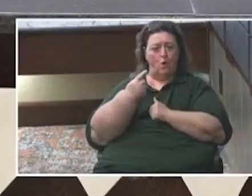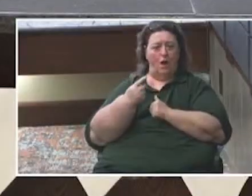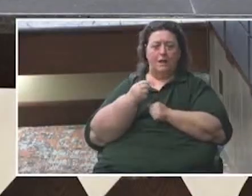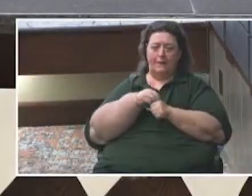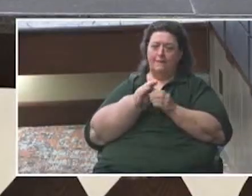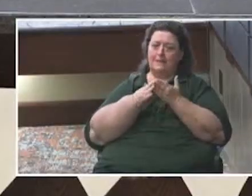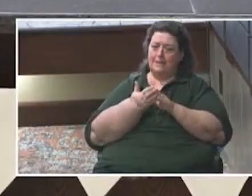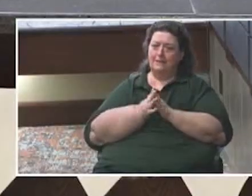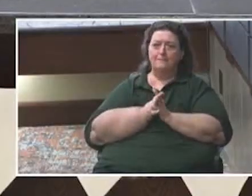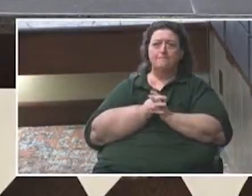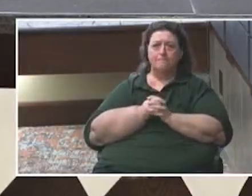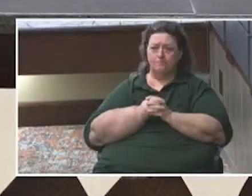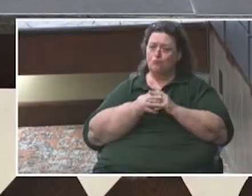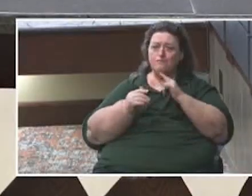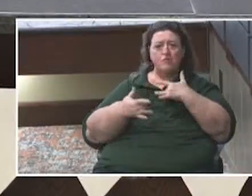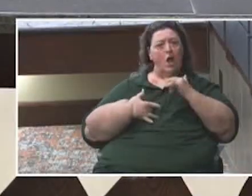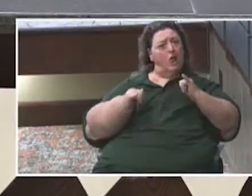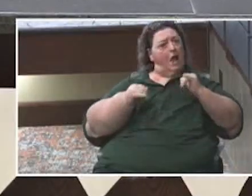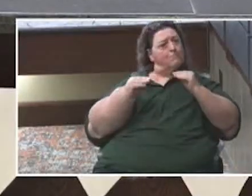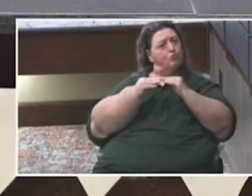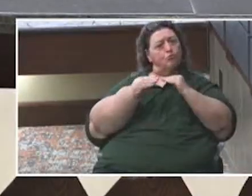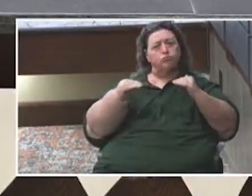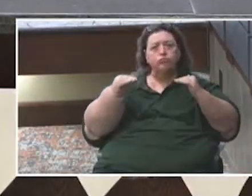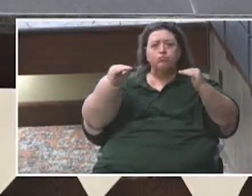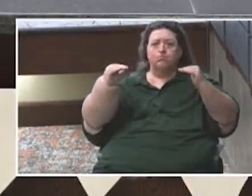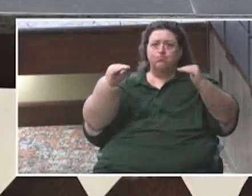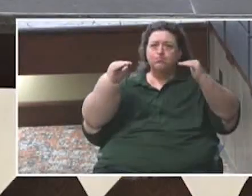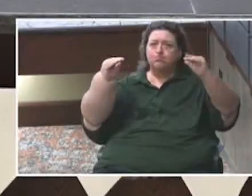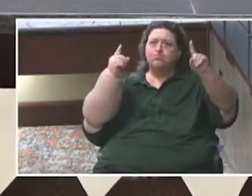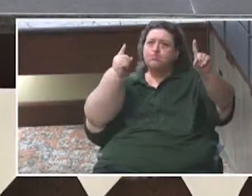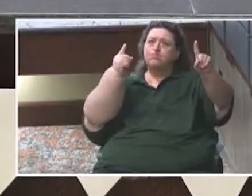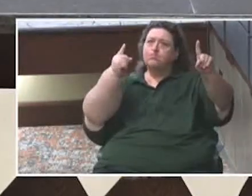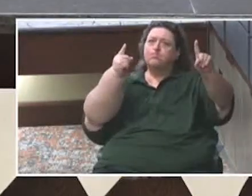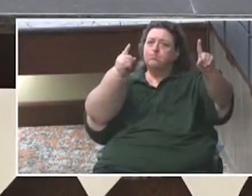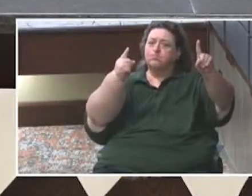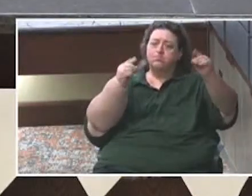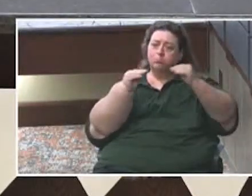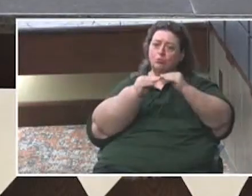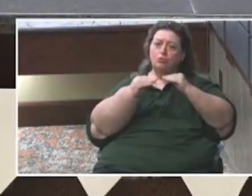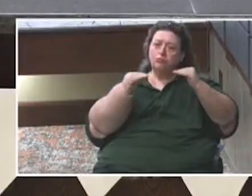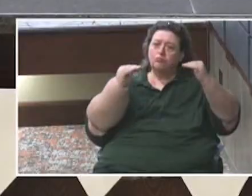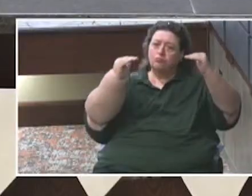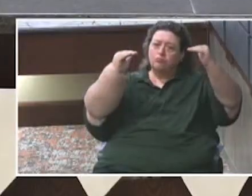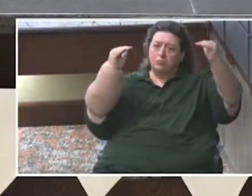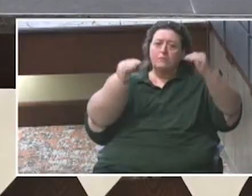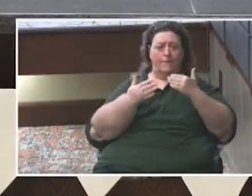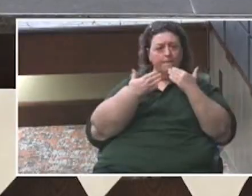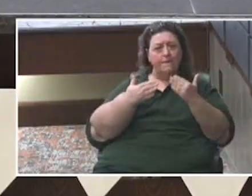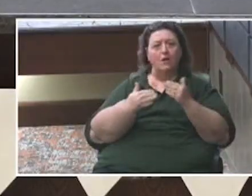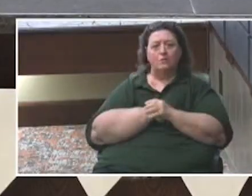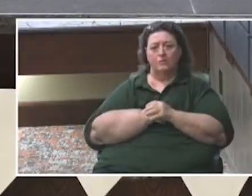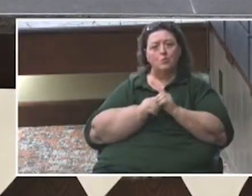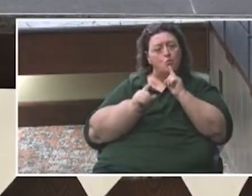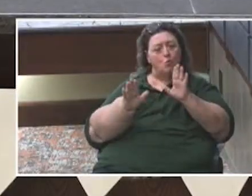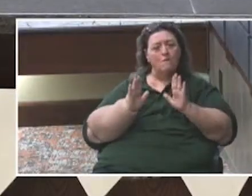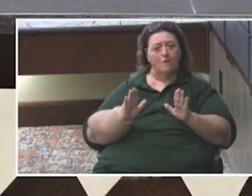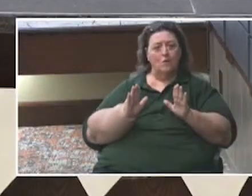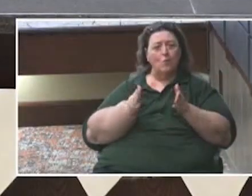workers are doing and raising the bar. It seems like you guys are consistently raising the bar of good services. So thank you. It's a fun way to celebrate